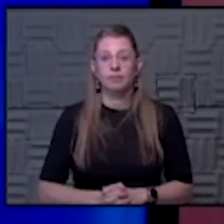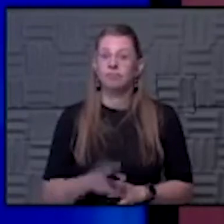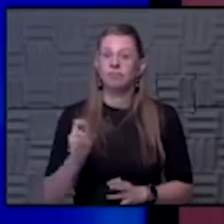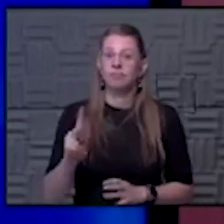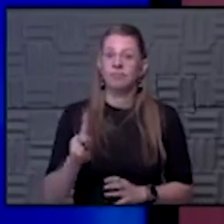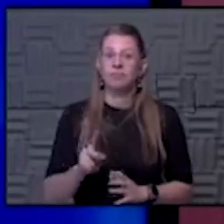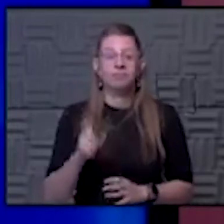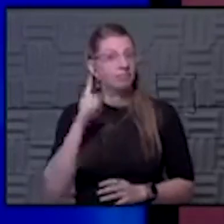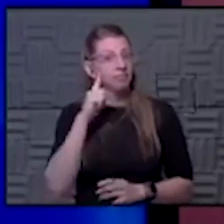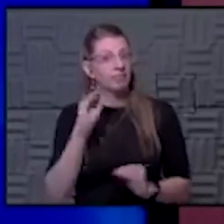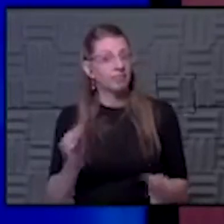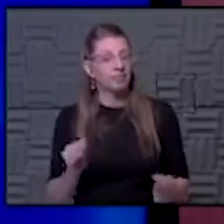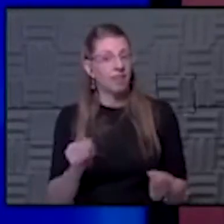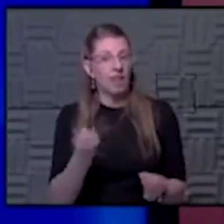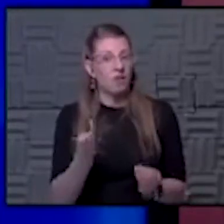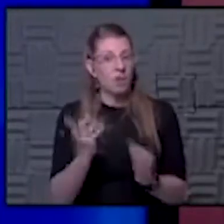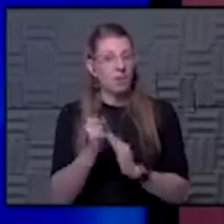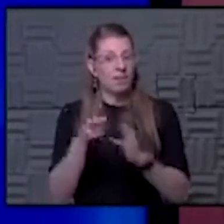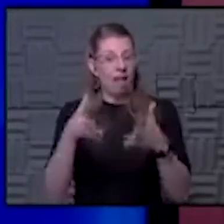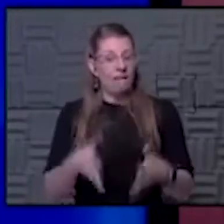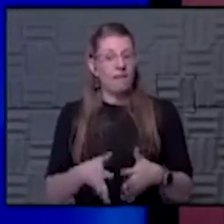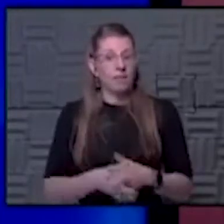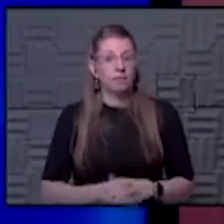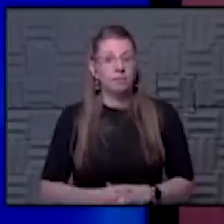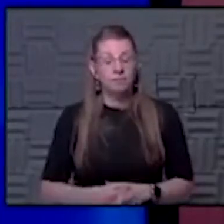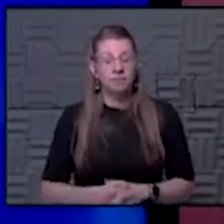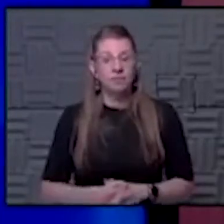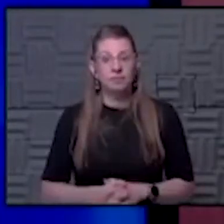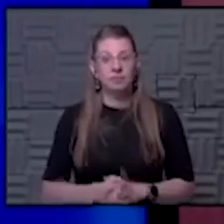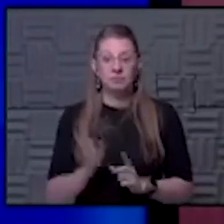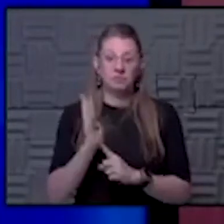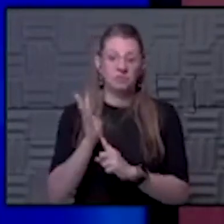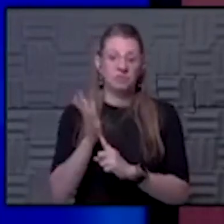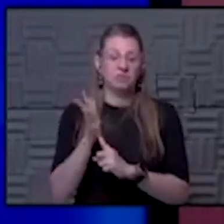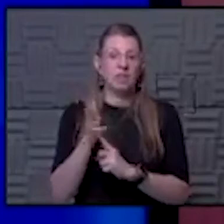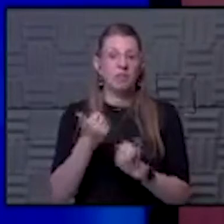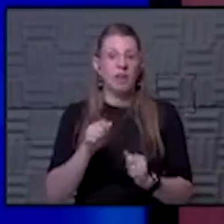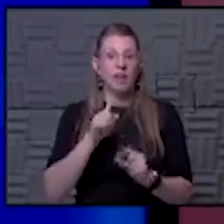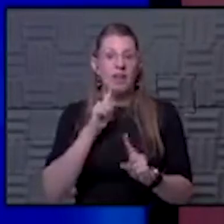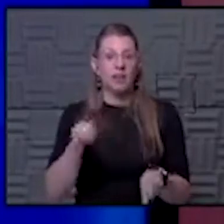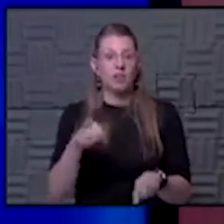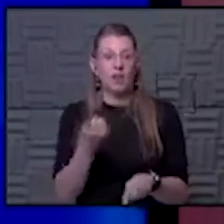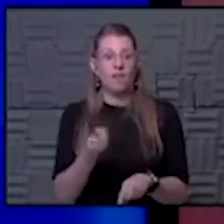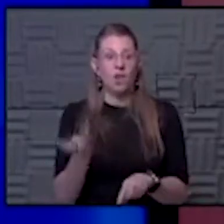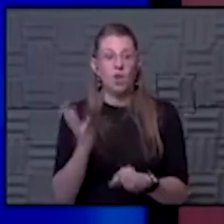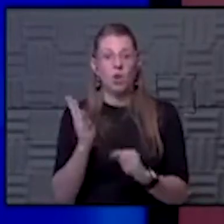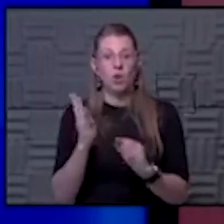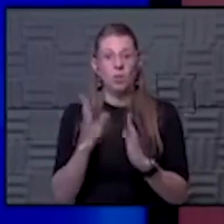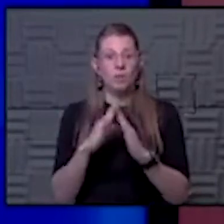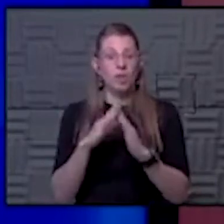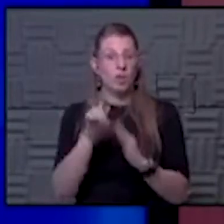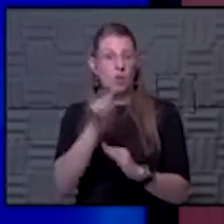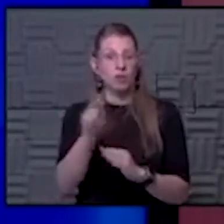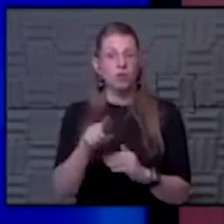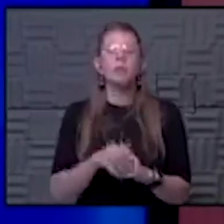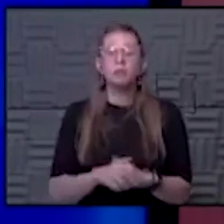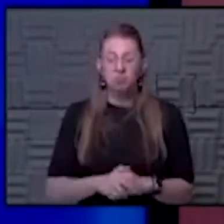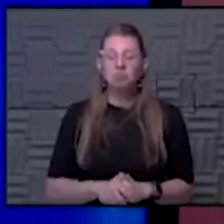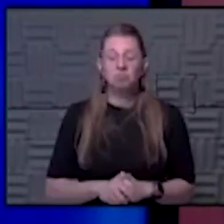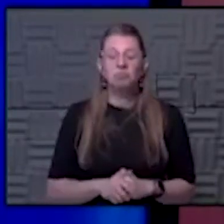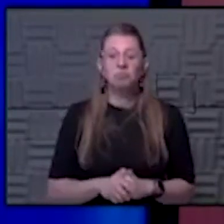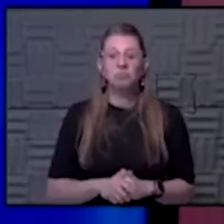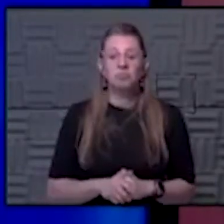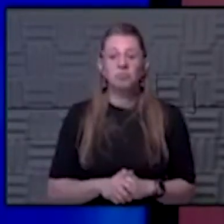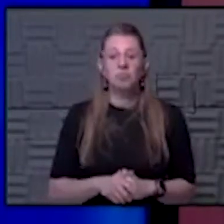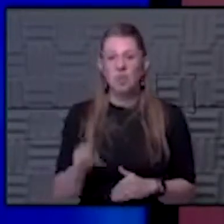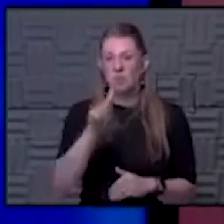Okay. Not hearing any. We've got a few minutes left. In the next 4 to 5 minutes, we'll try to answer a couple of community questions. How's that? All right. Well, here's one that